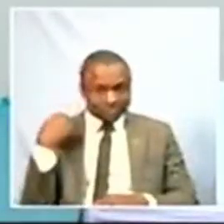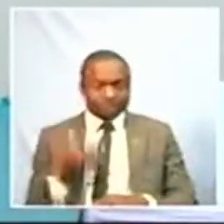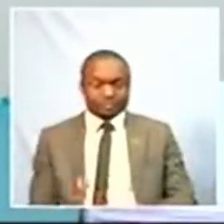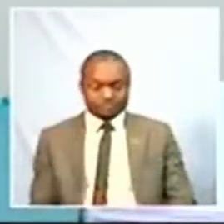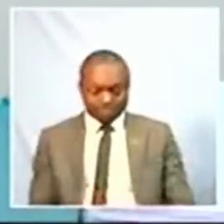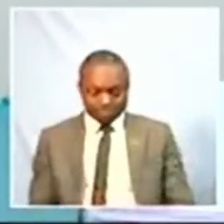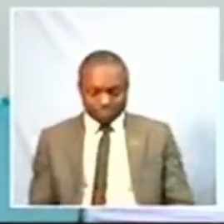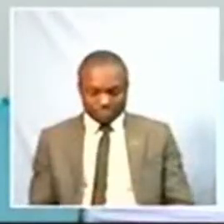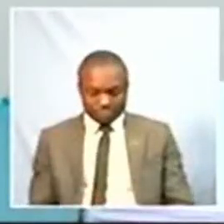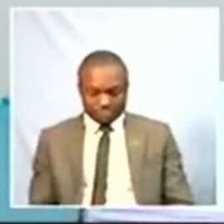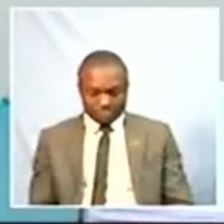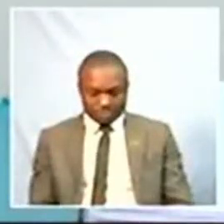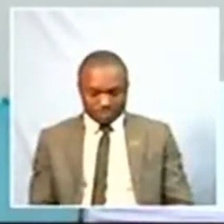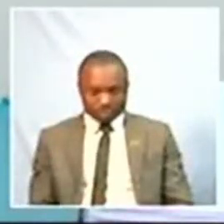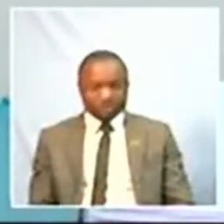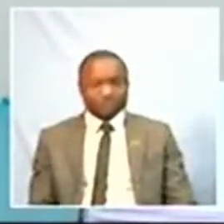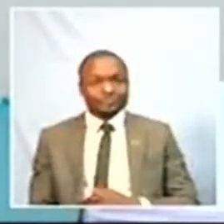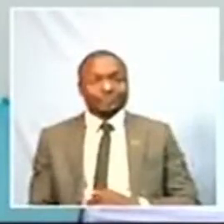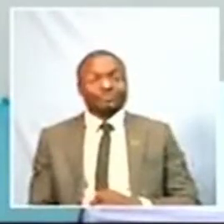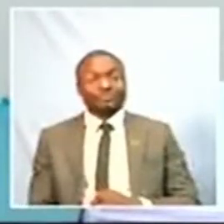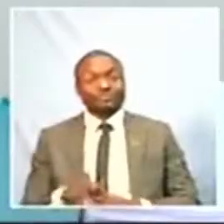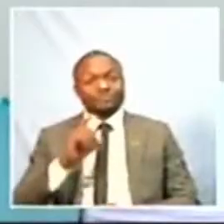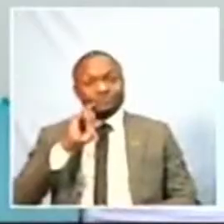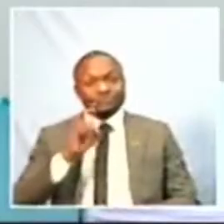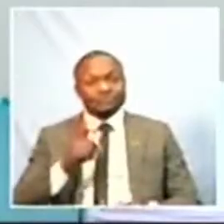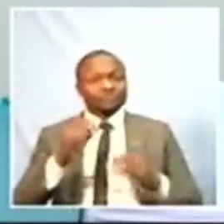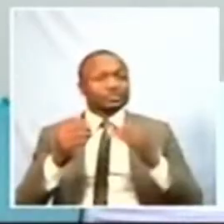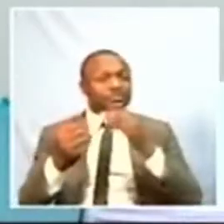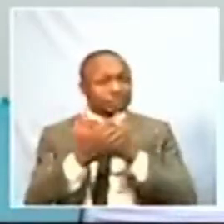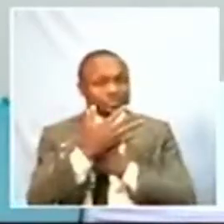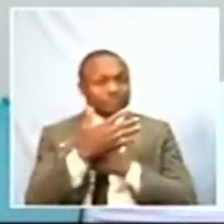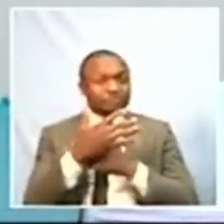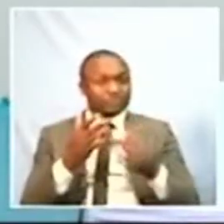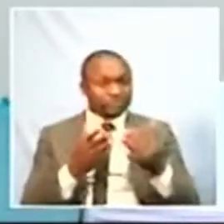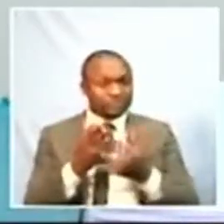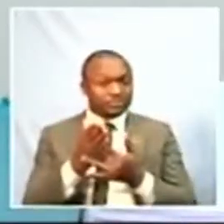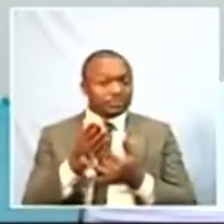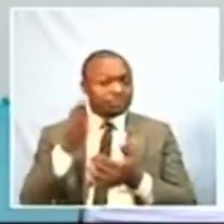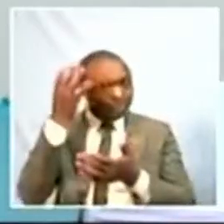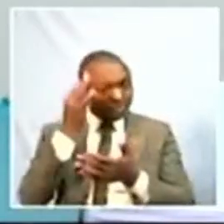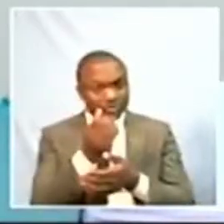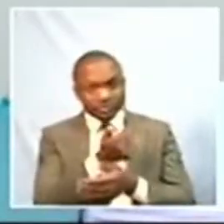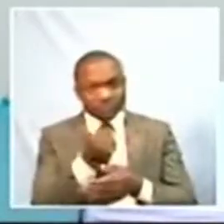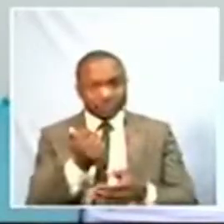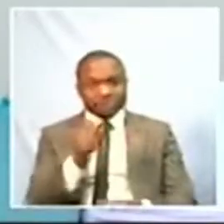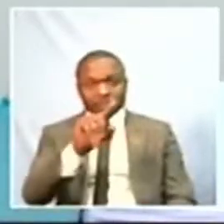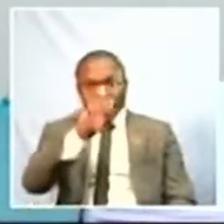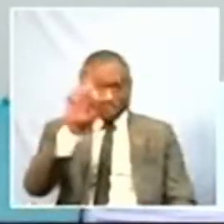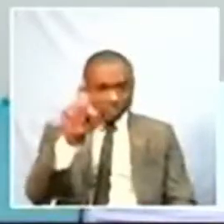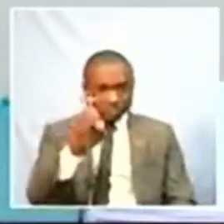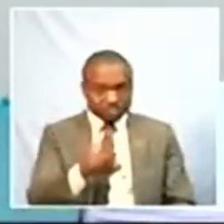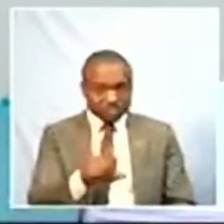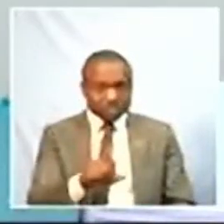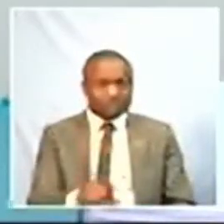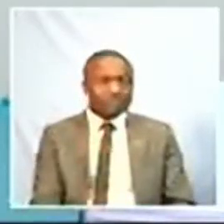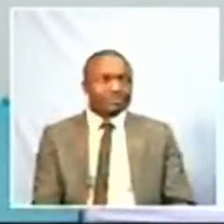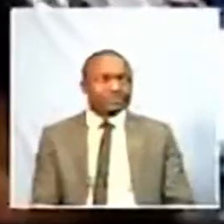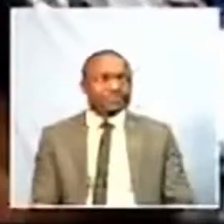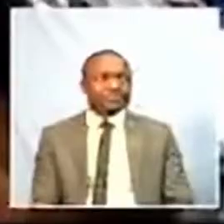Who need those? You need to send those through Secretariat. Another question, honourable members?